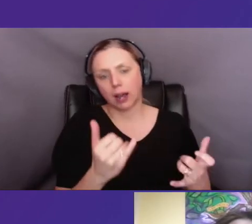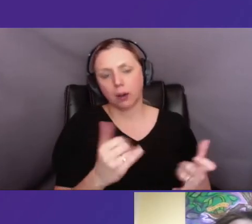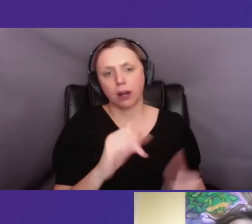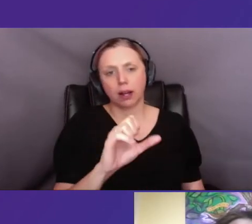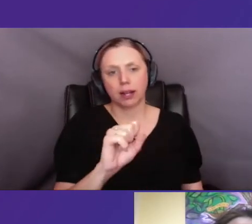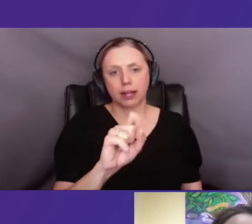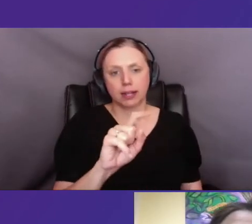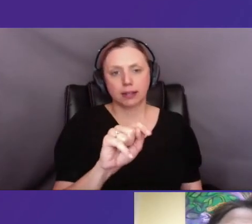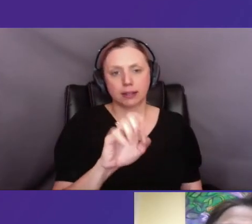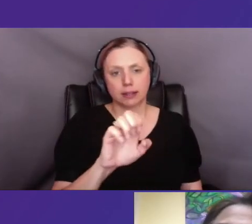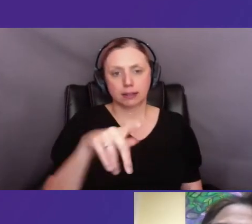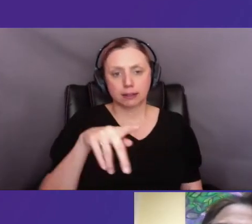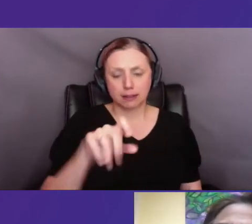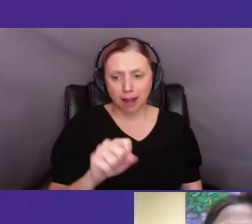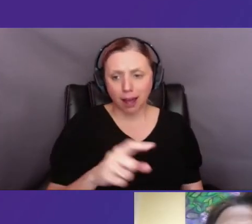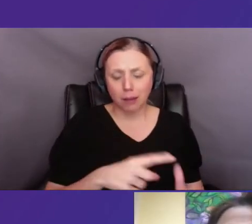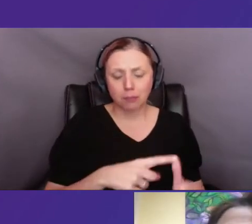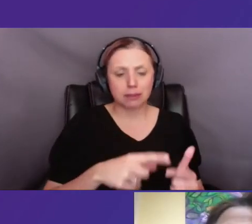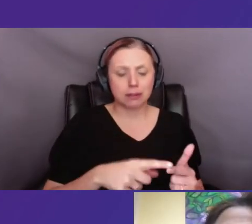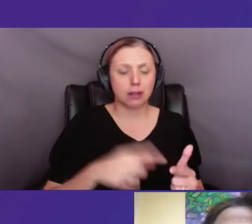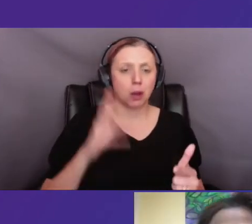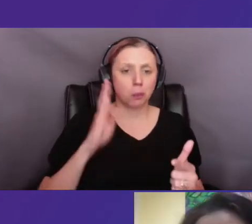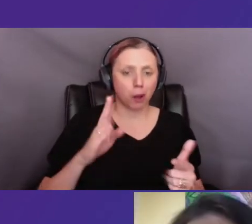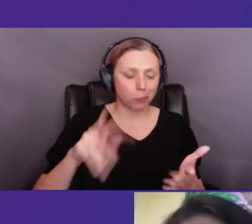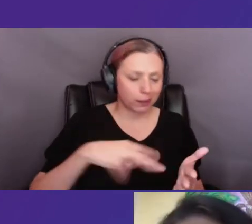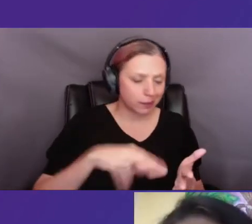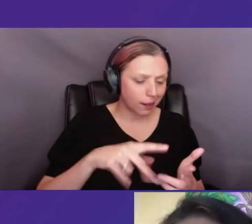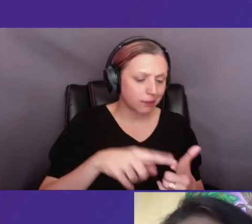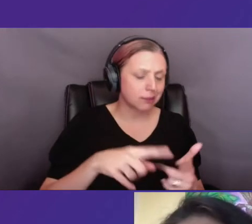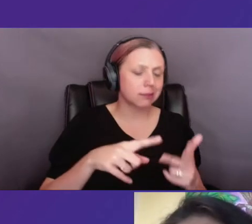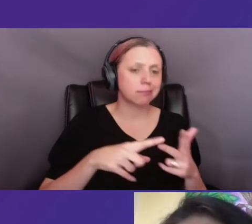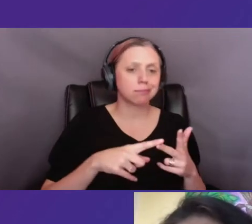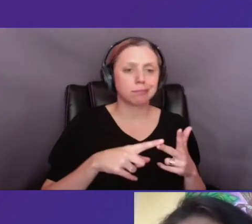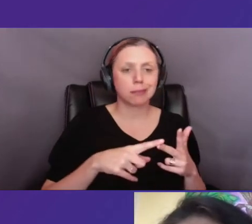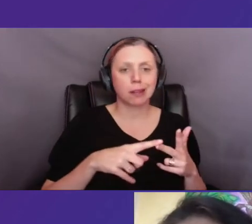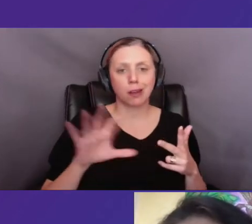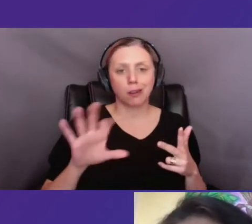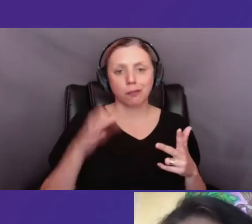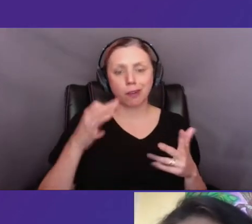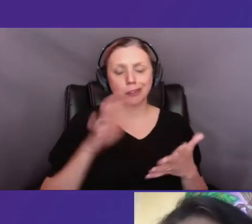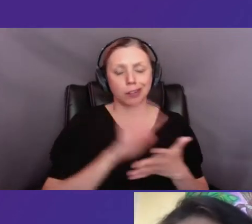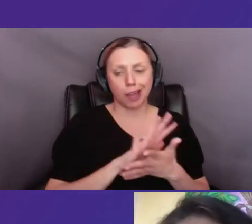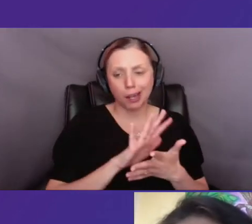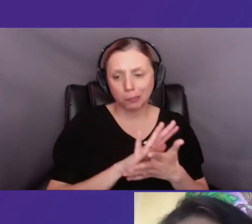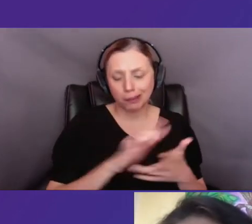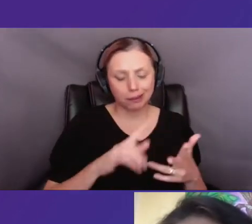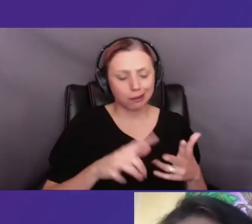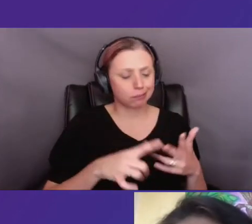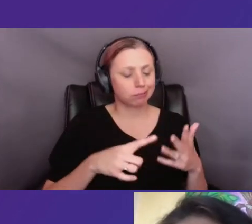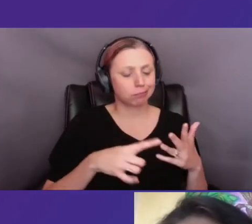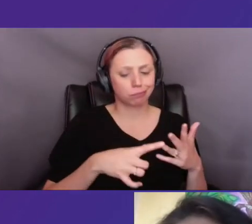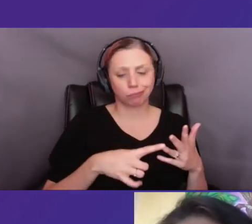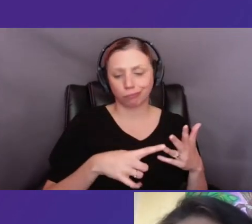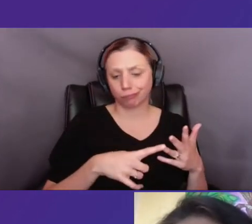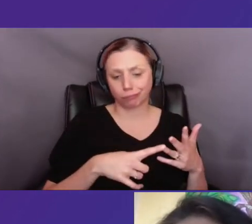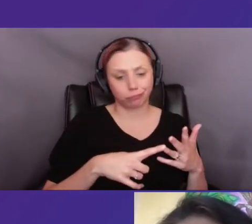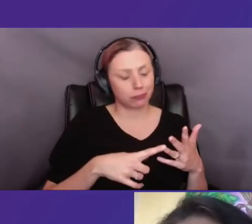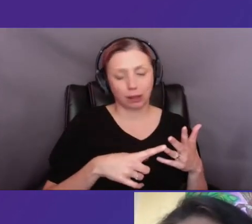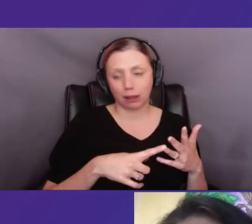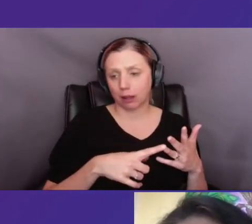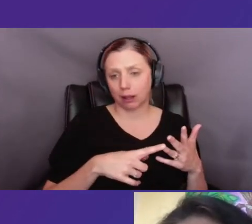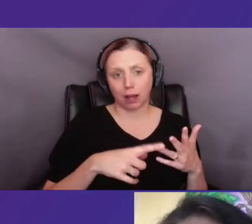Steps, Broadway Dance, the French Academy of